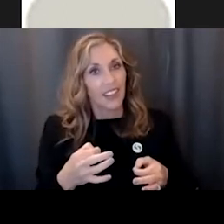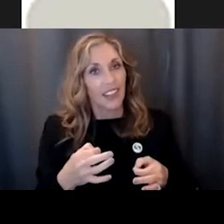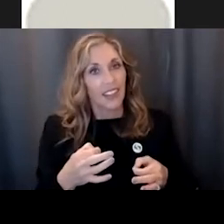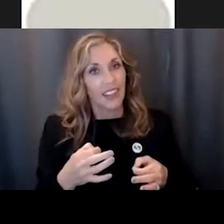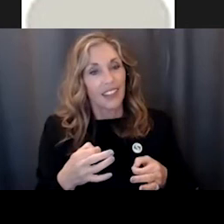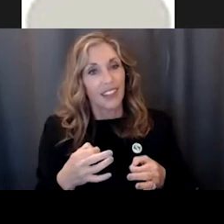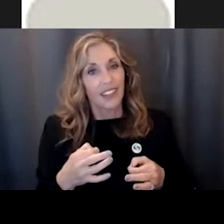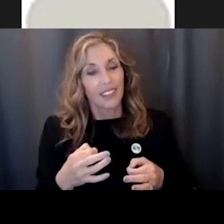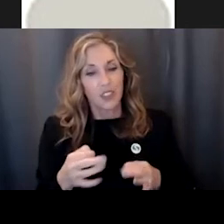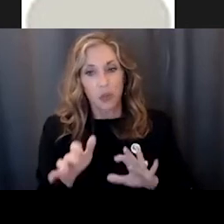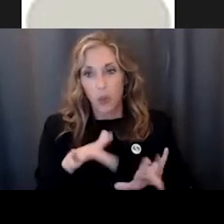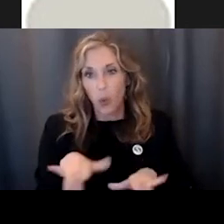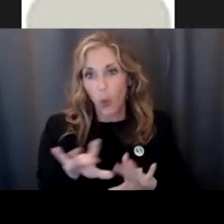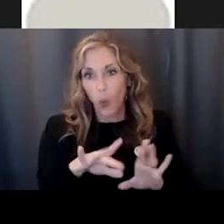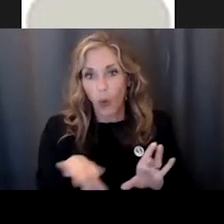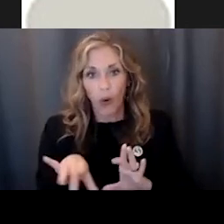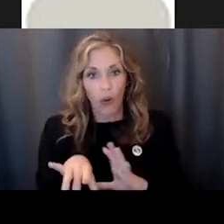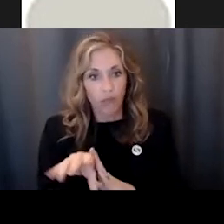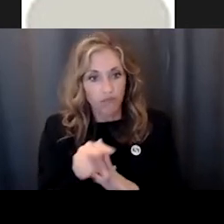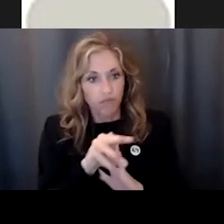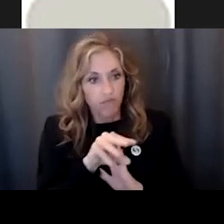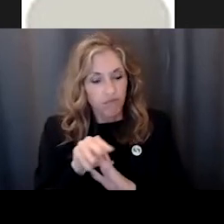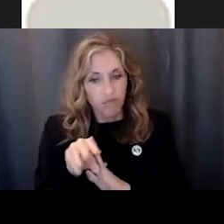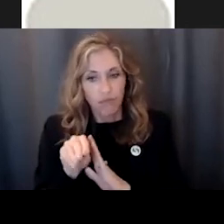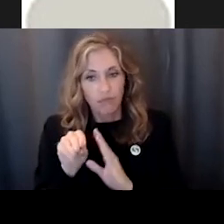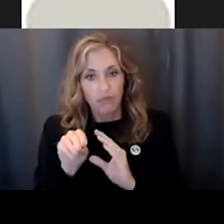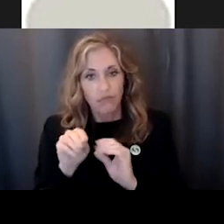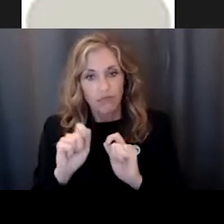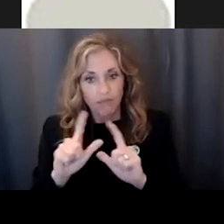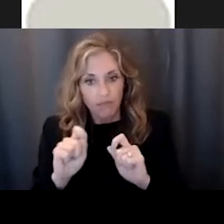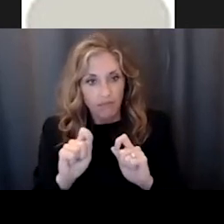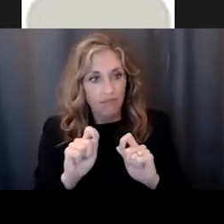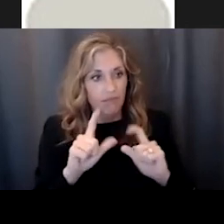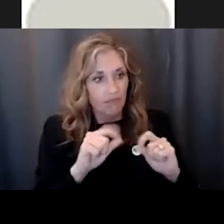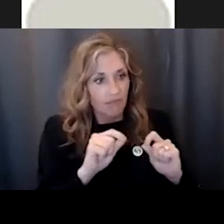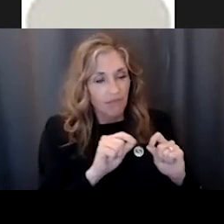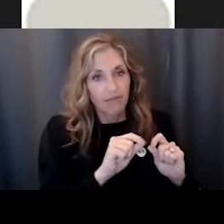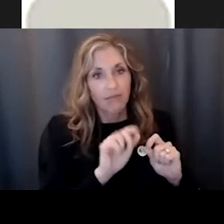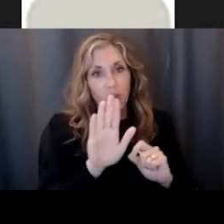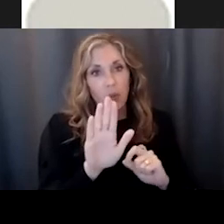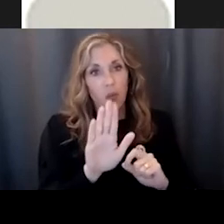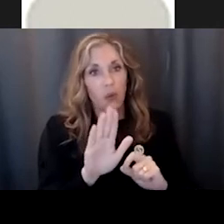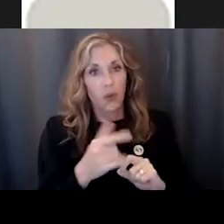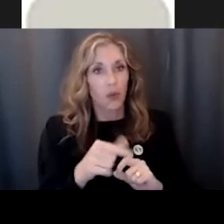to record in that way your green tea moment journey.